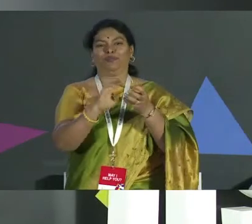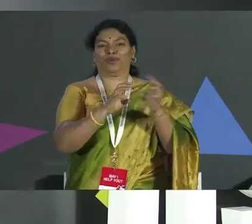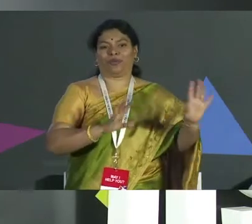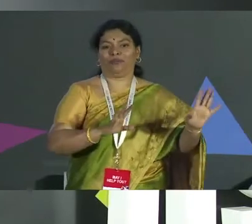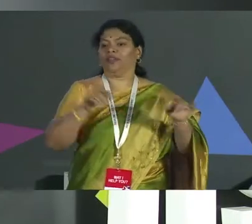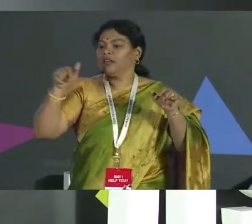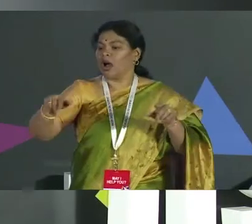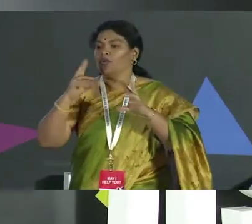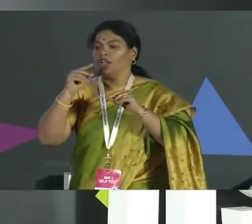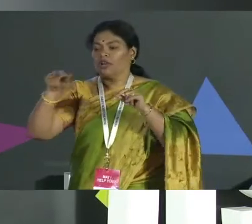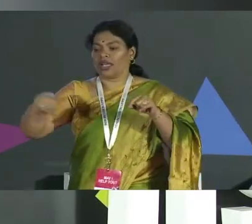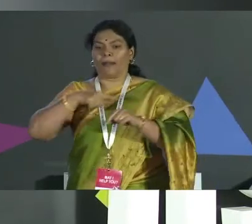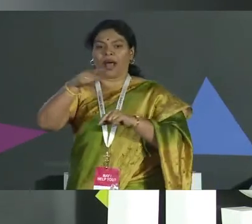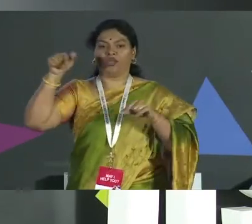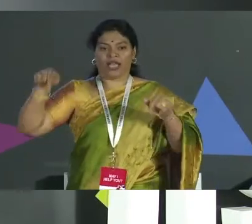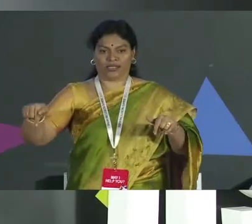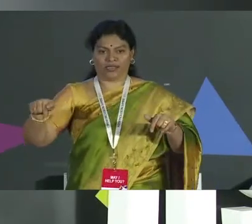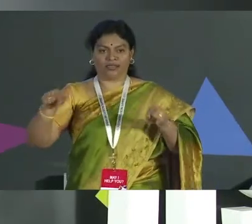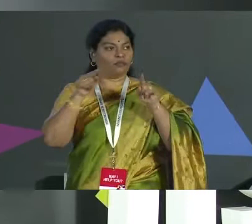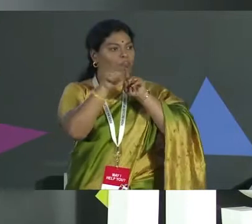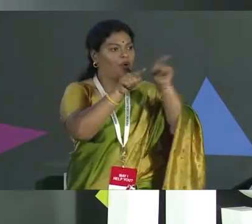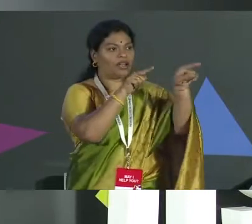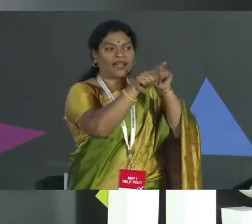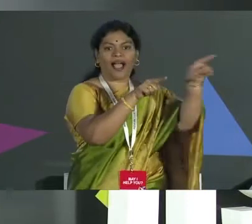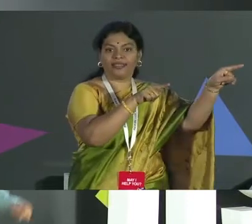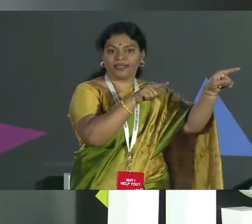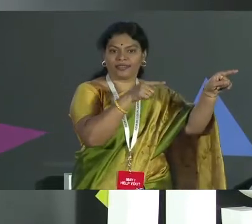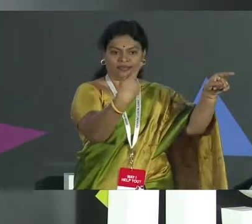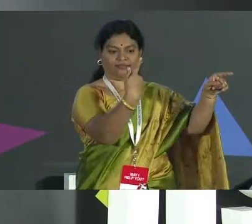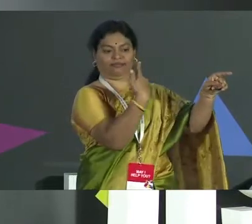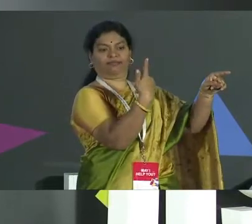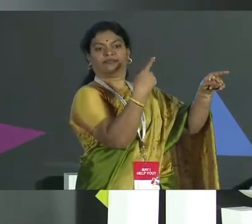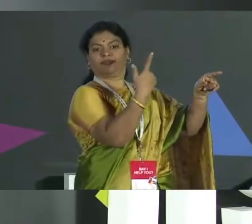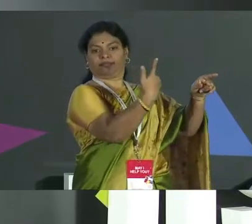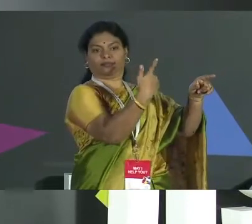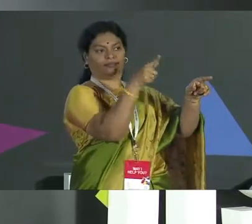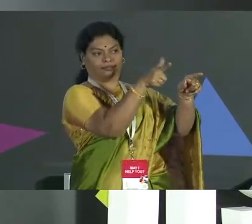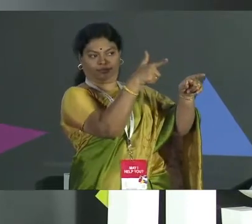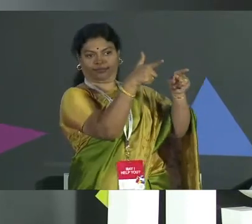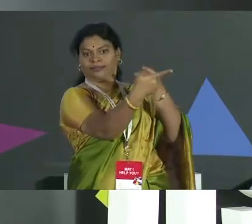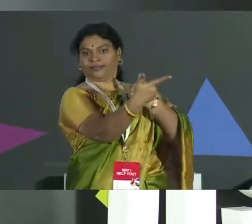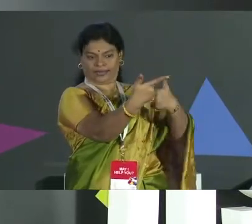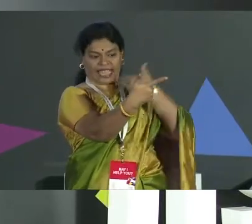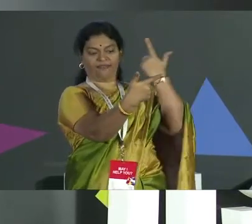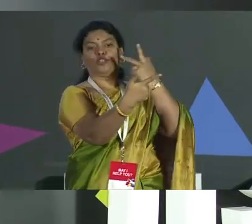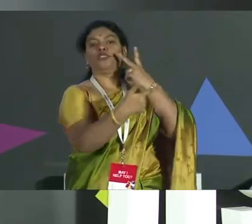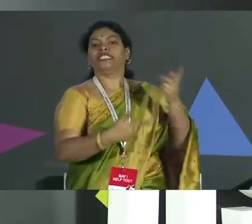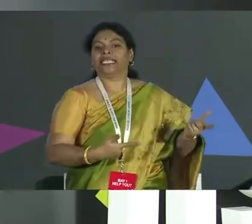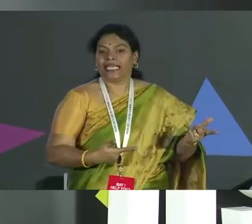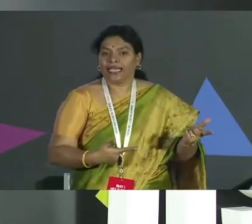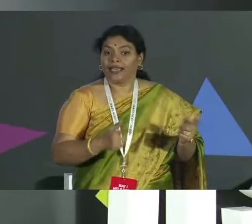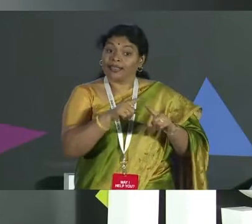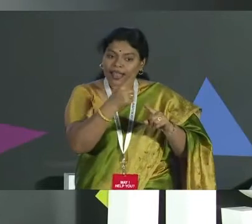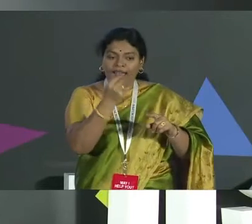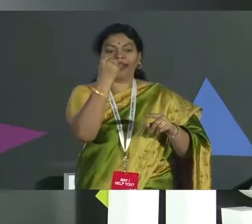us pointing fingers at others before we look at ourselves. That's the point I'm trying to make. Let's look at ourselves first, then